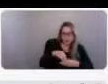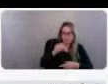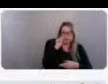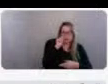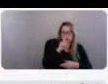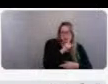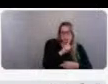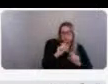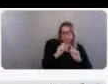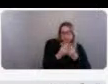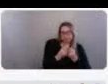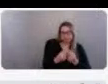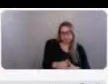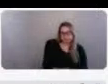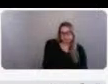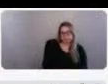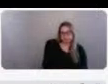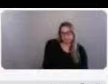districts